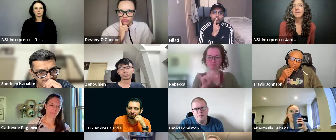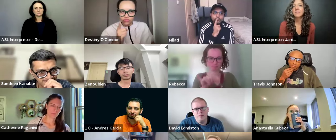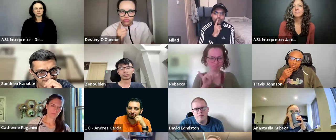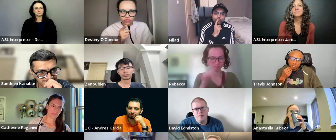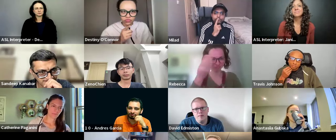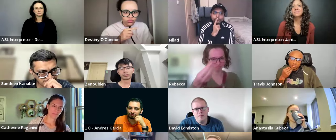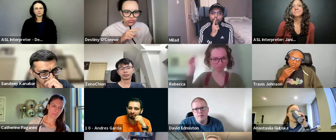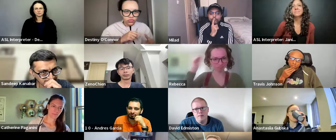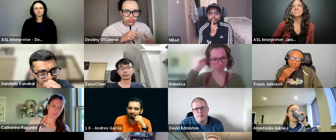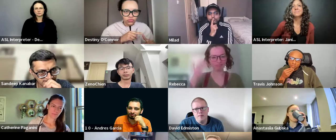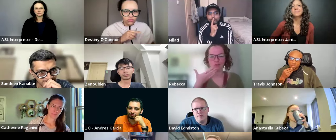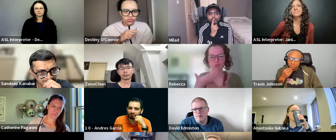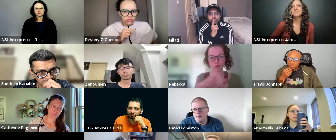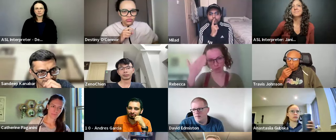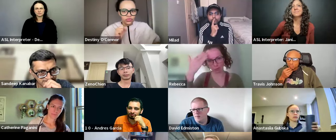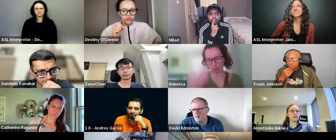think April.